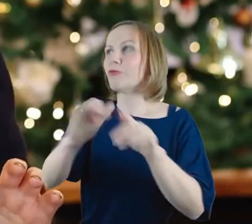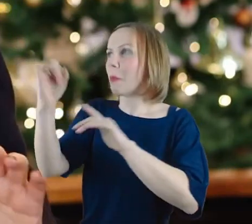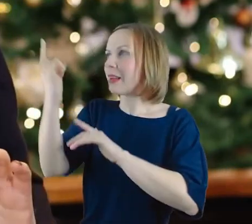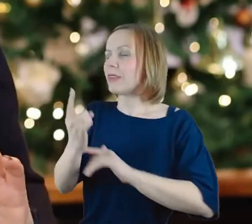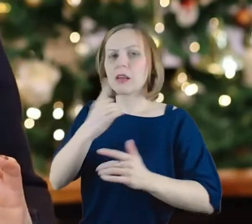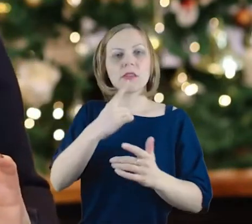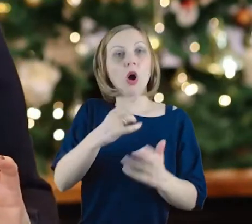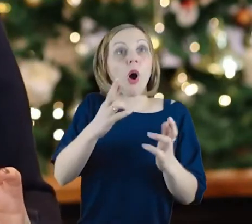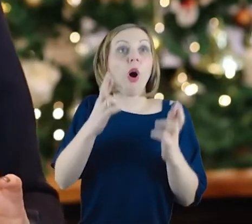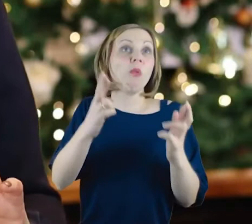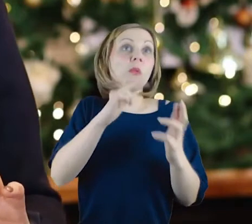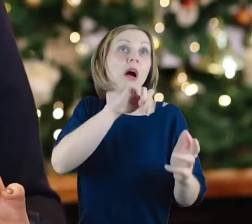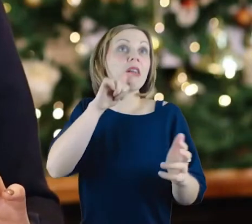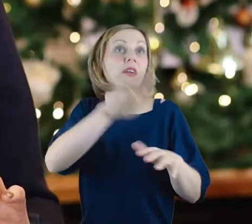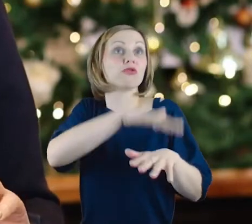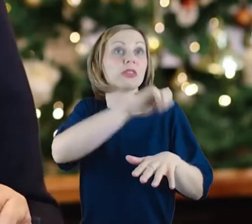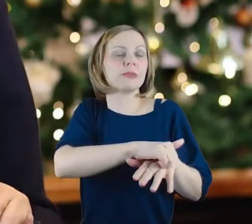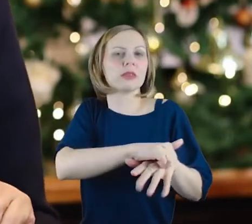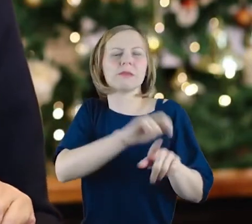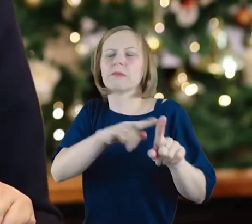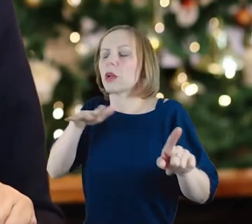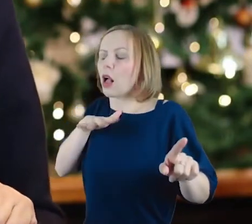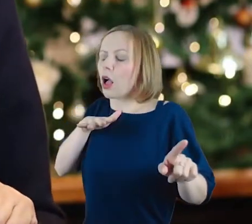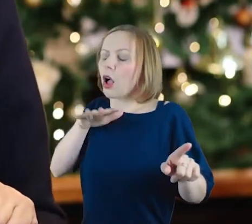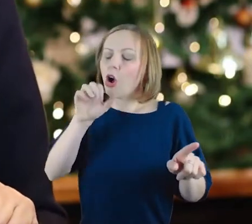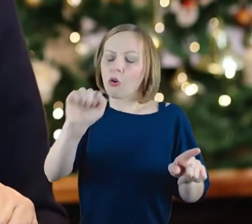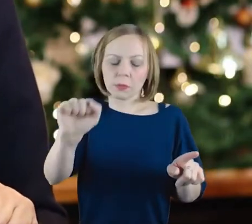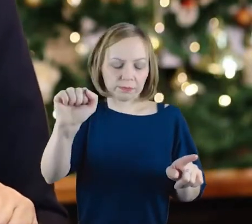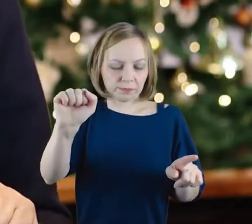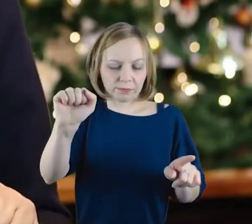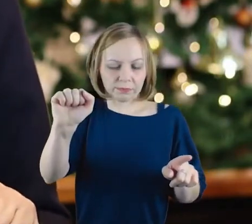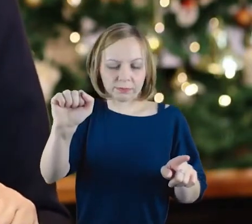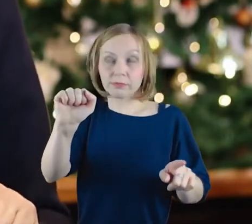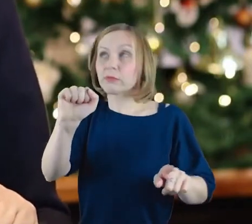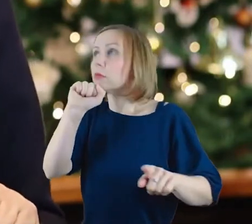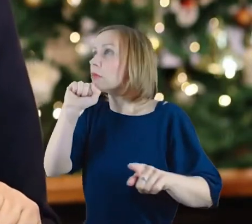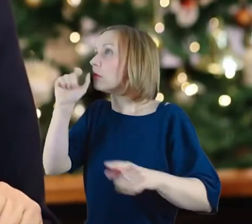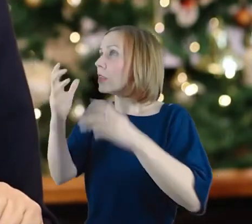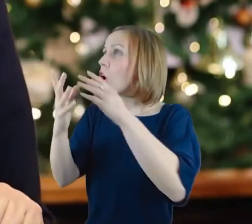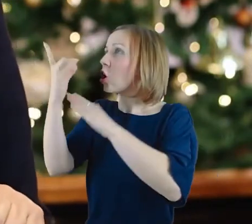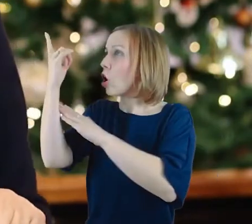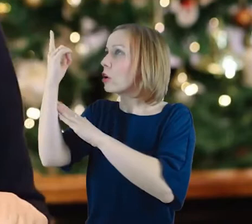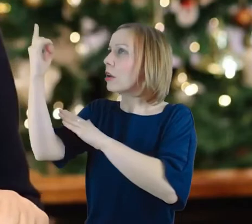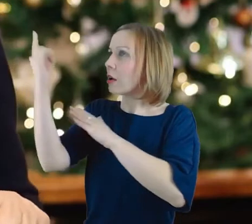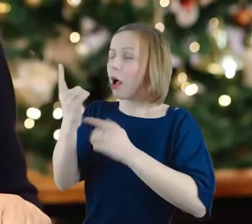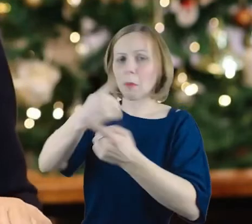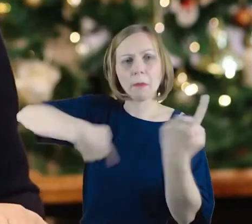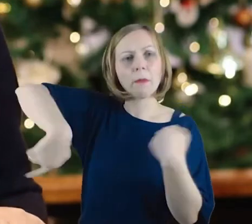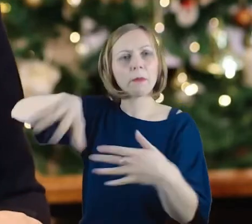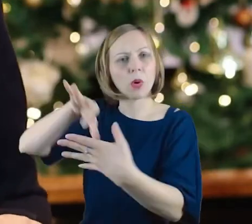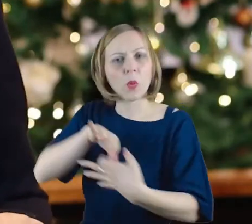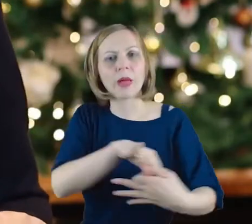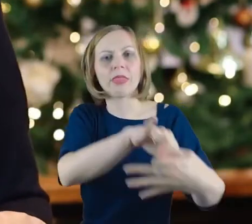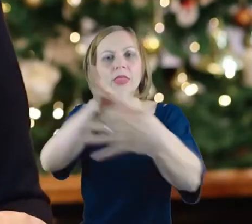about having a nice Christmas this year, but it's hope in the truth of a God who comes amongst us to